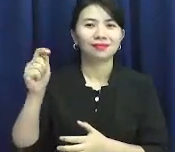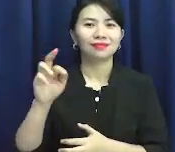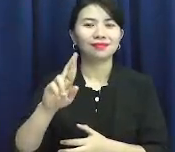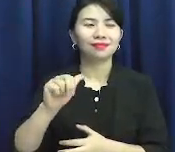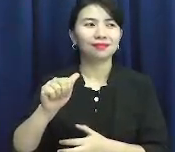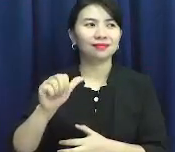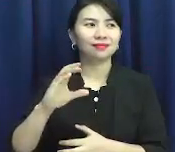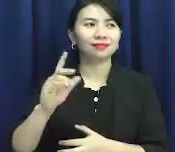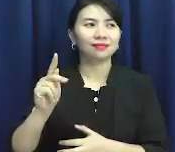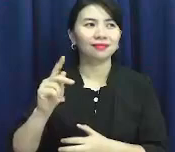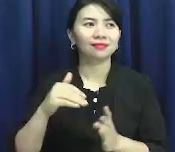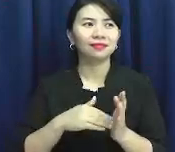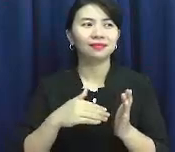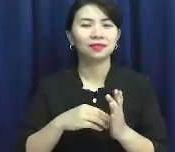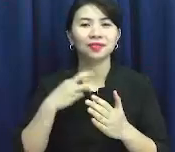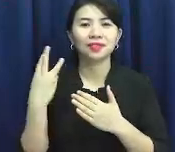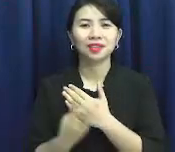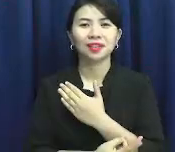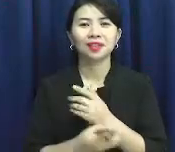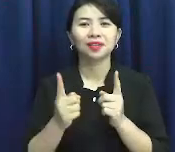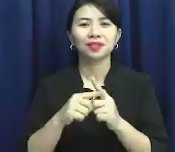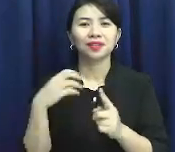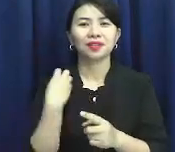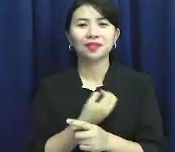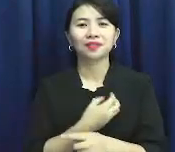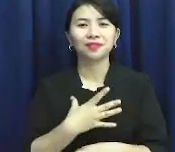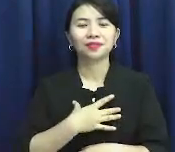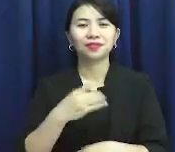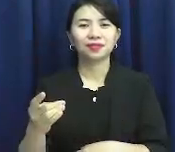tayo. Welcome once again to our favorite noontime show,